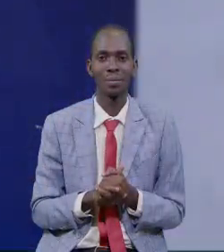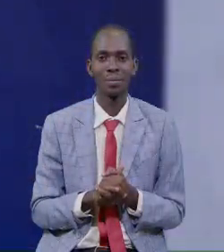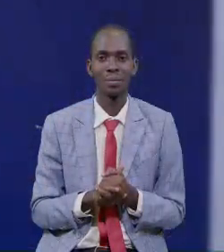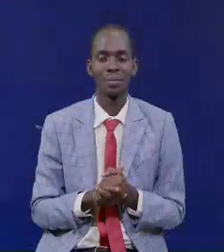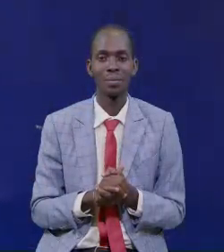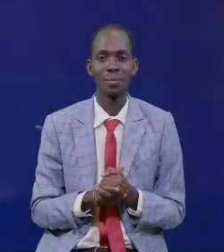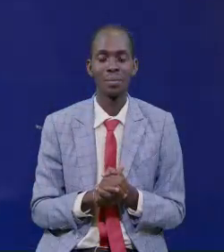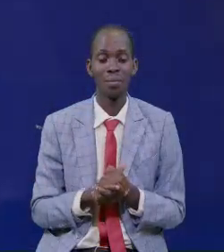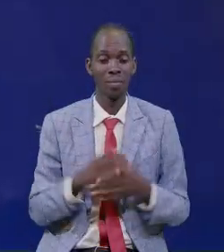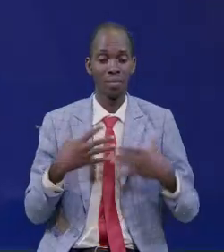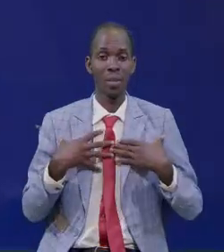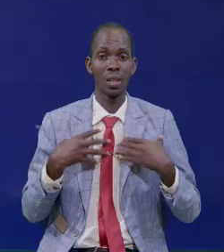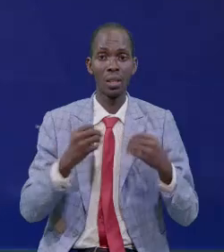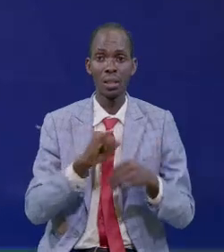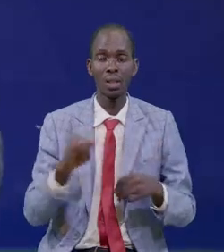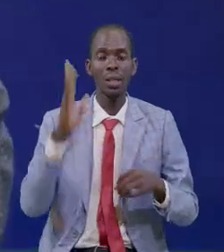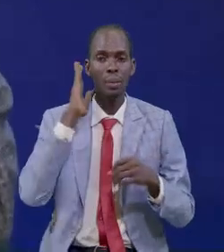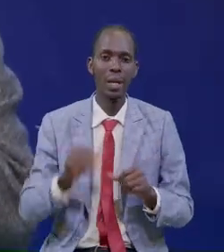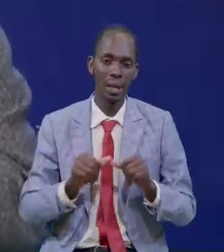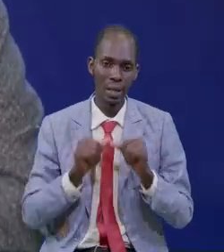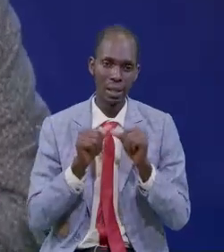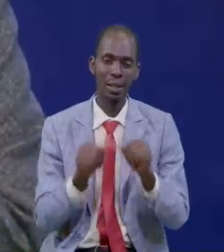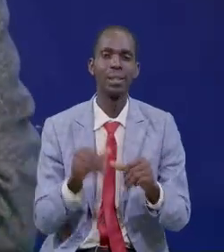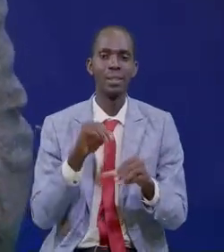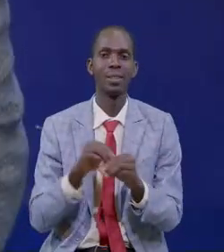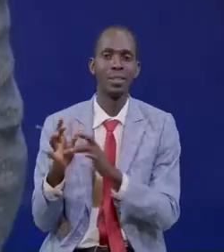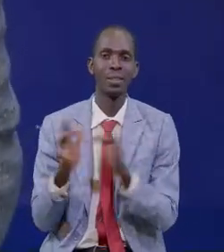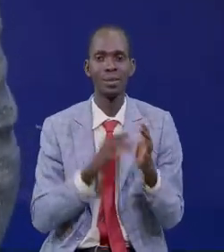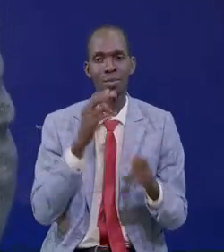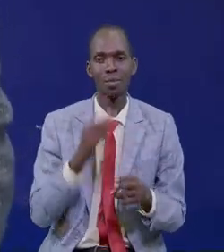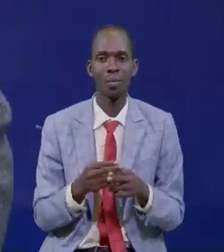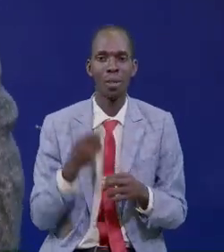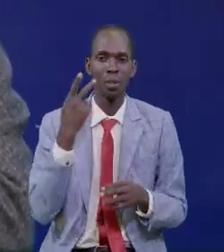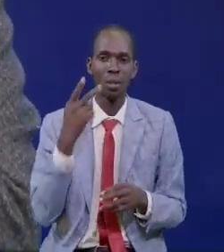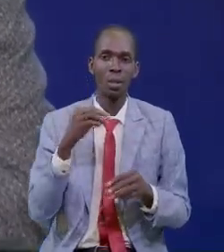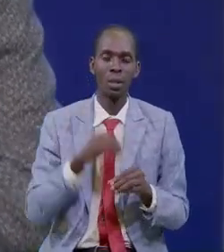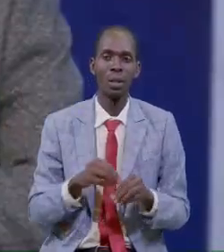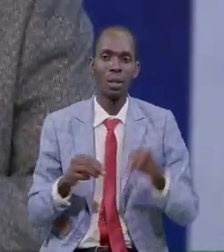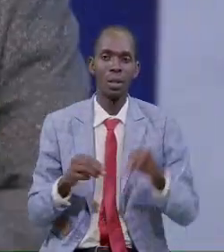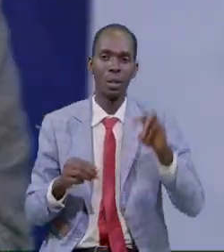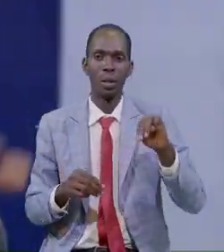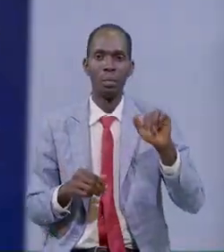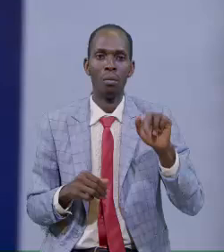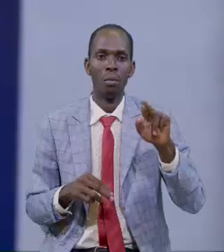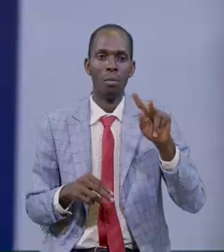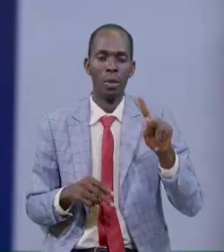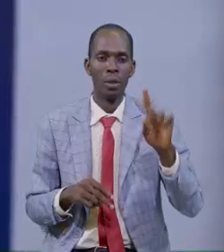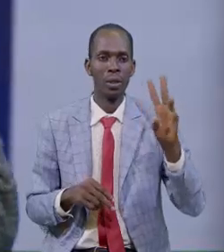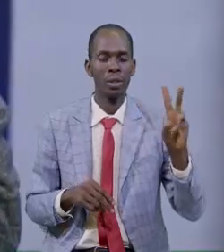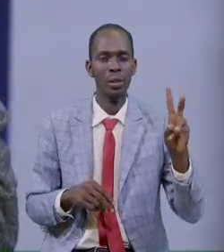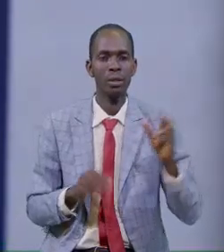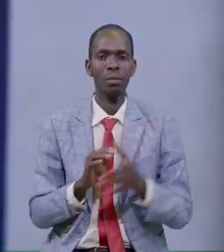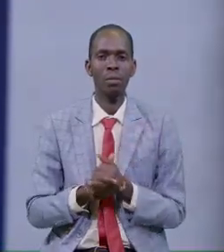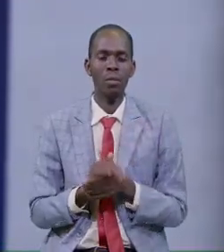Healing will continue. Look at Mark chapter 16. I'm reading from